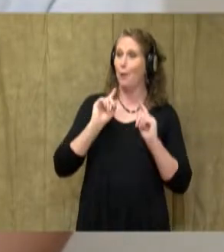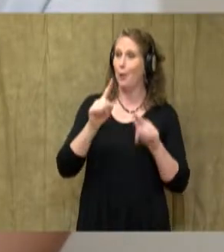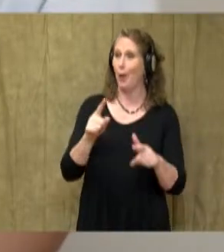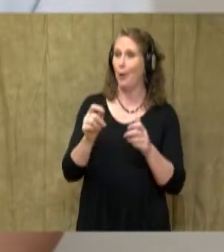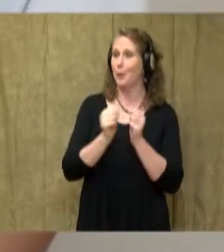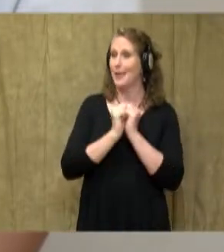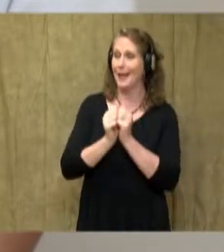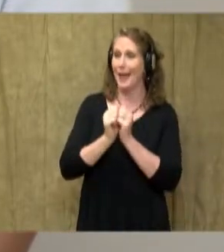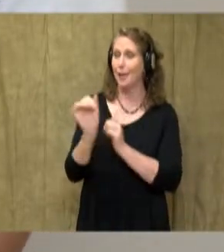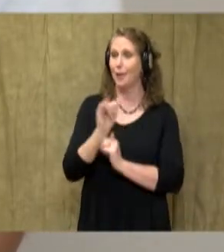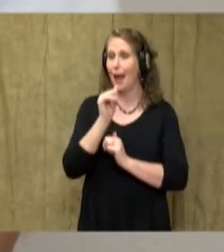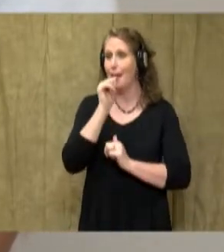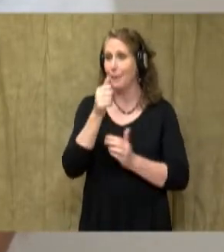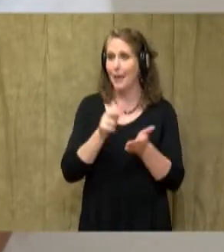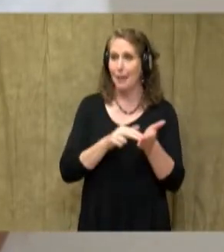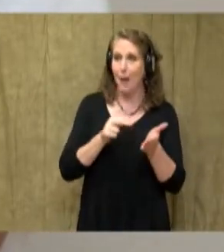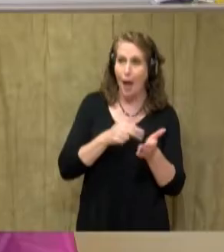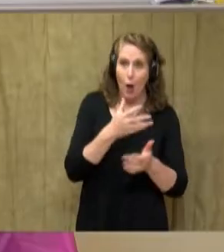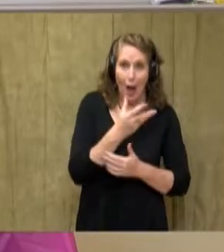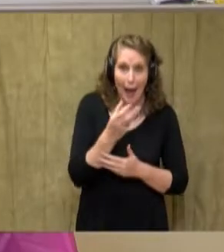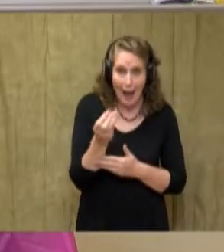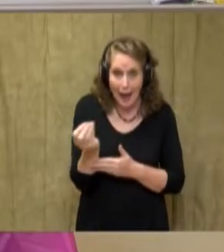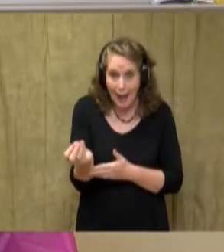like peanut butter and